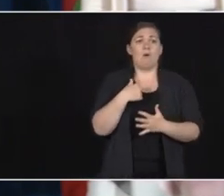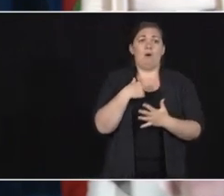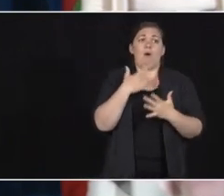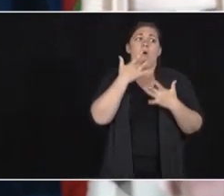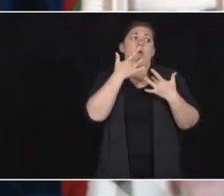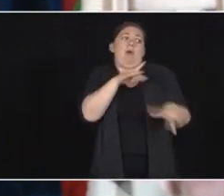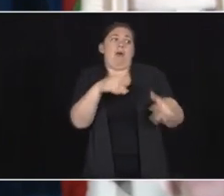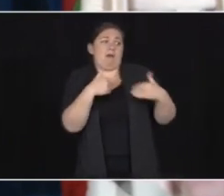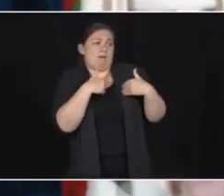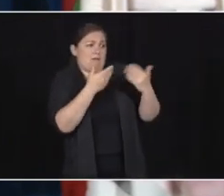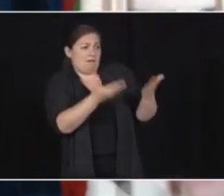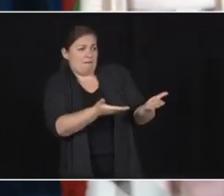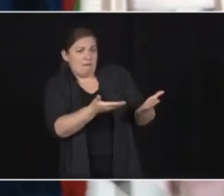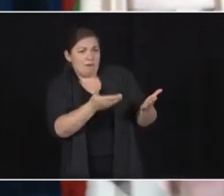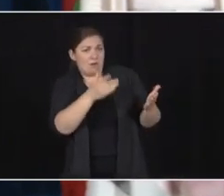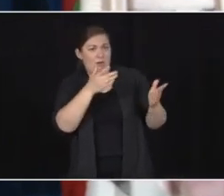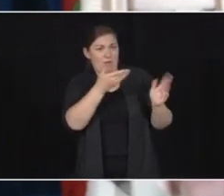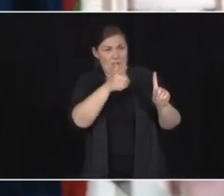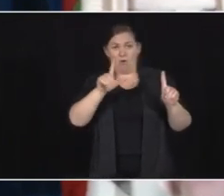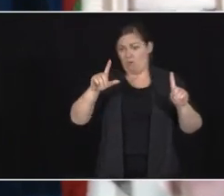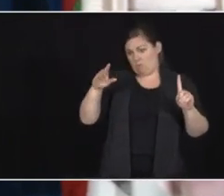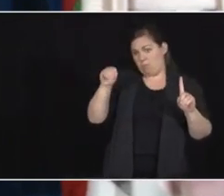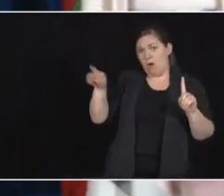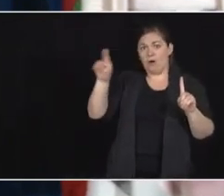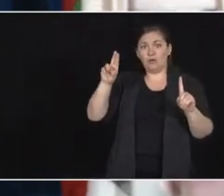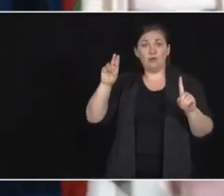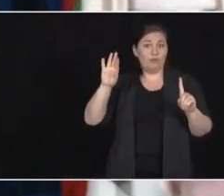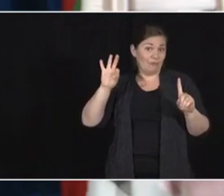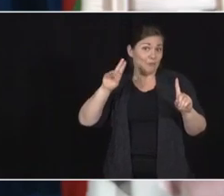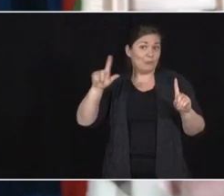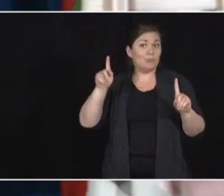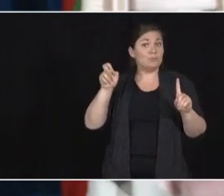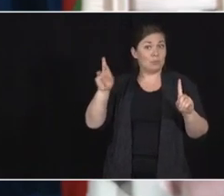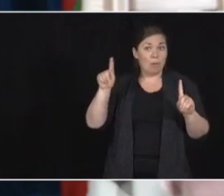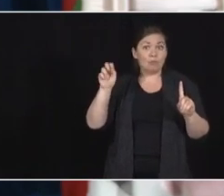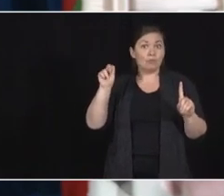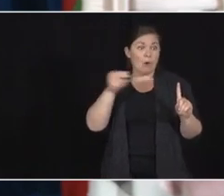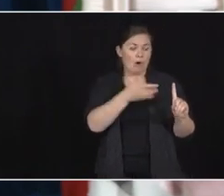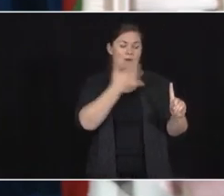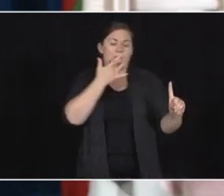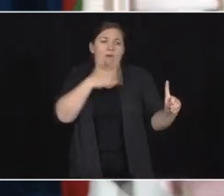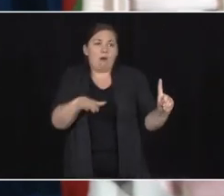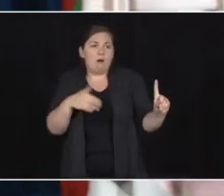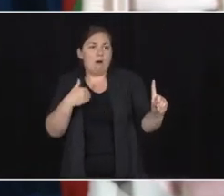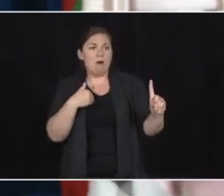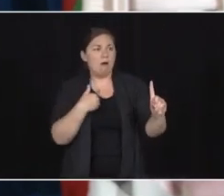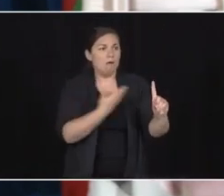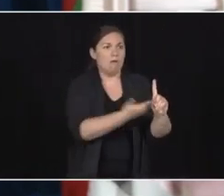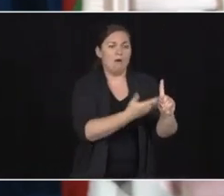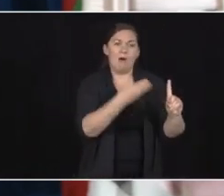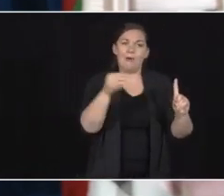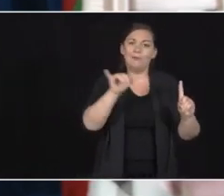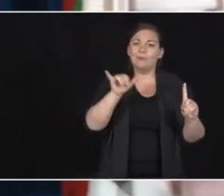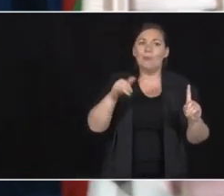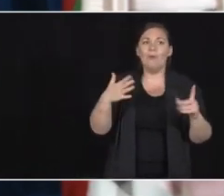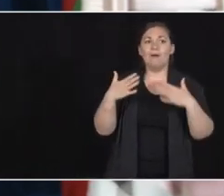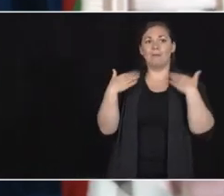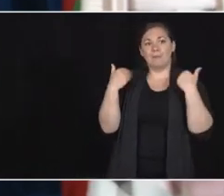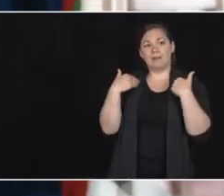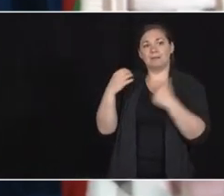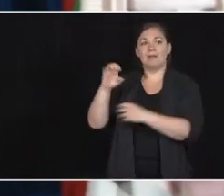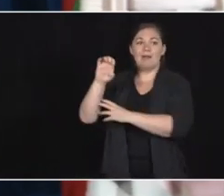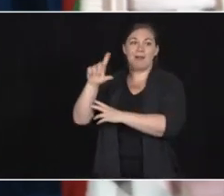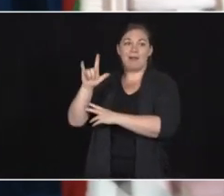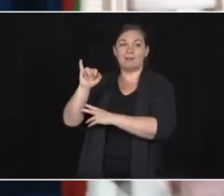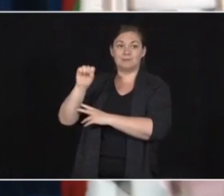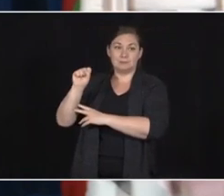Fullerton as a minister and Minister Christine Elliott as health. I couldn't ask for two better people.